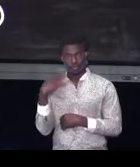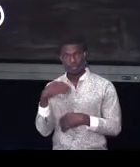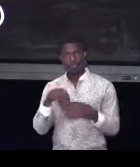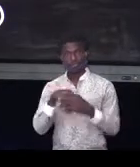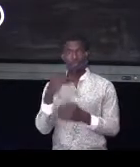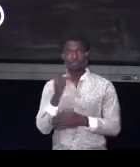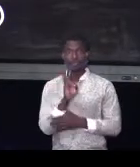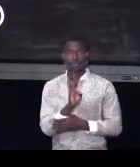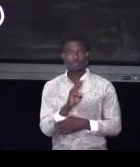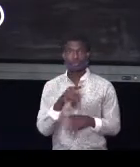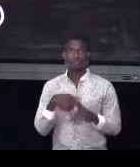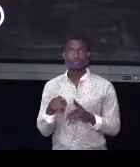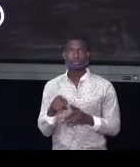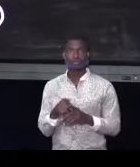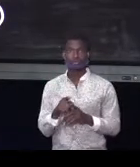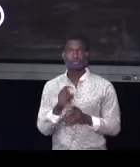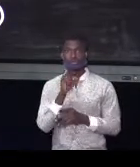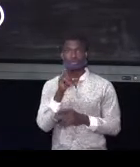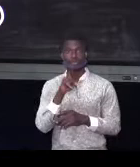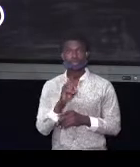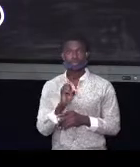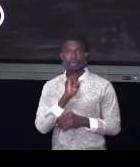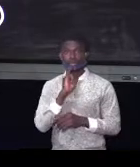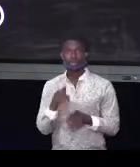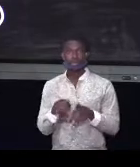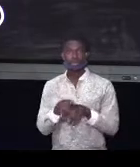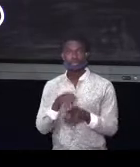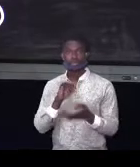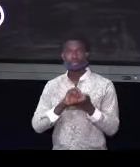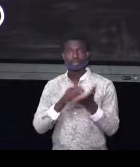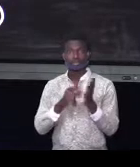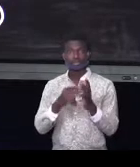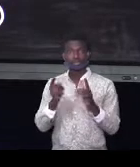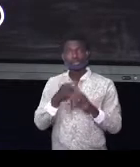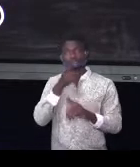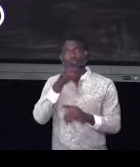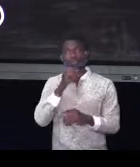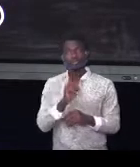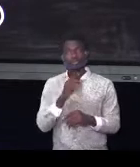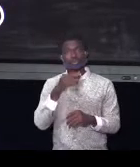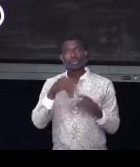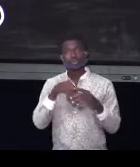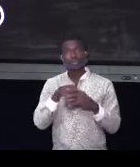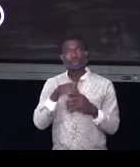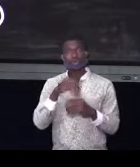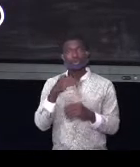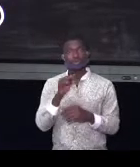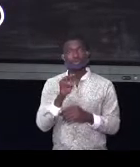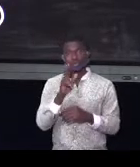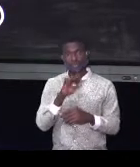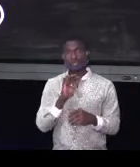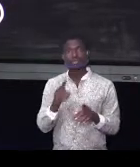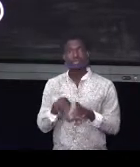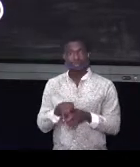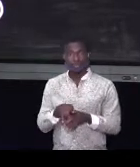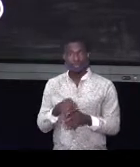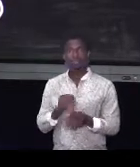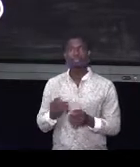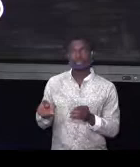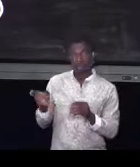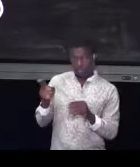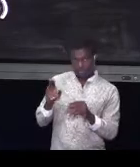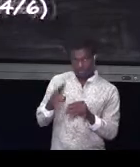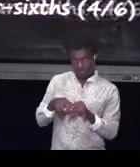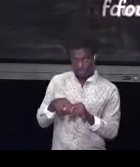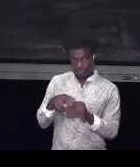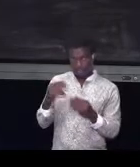shaded out of 6, but the size is still the same, and that means that the first one, 2 out of 3, is the same thing as 4 out of 6. So we'll do likewise. I continue to